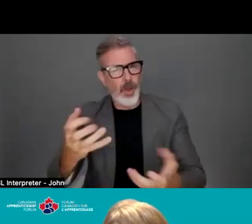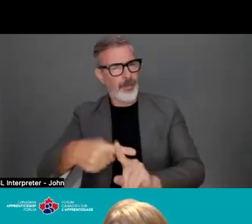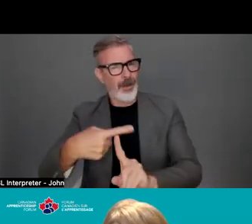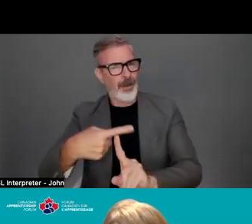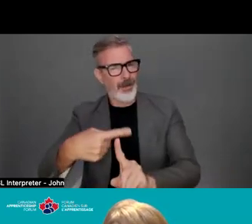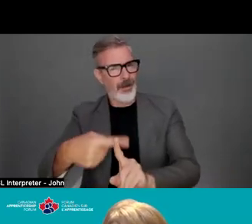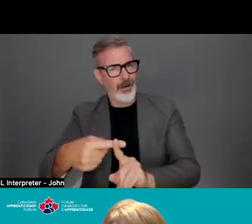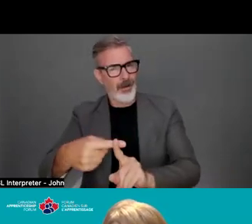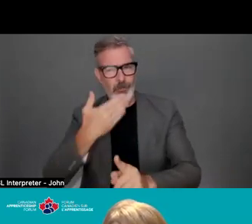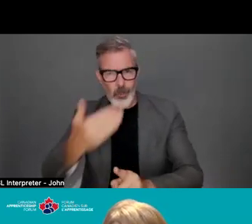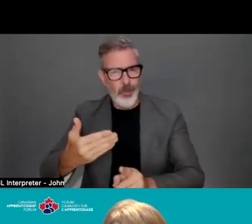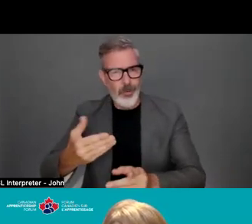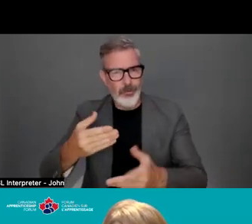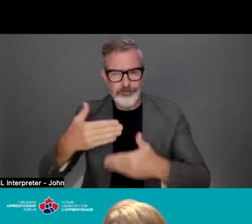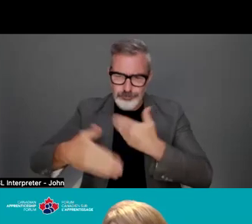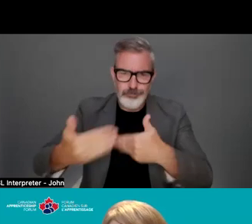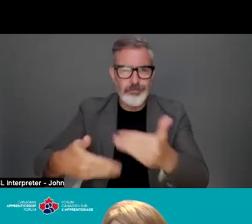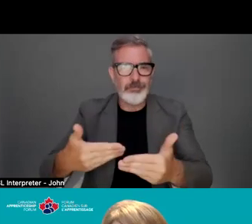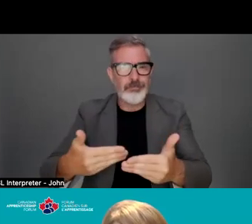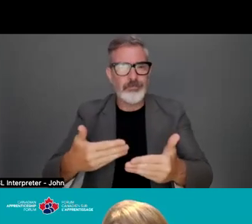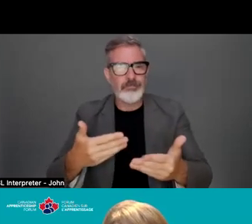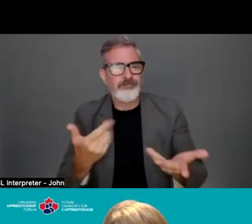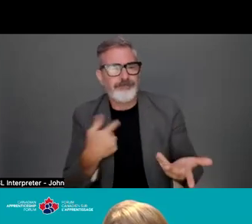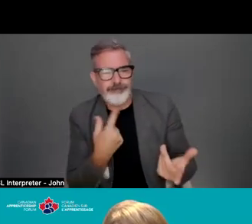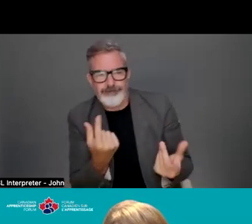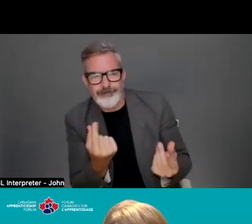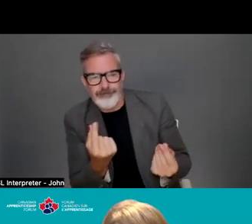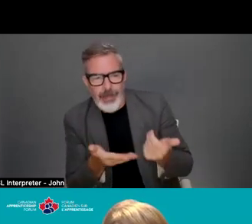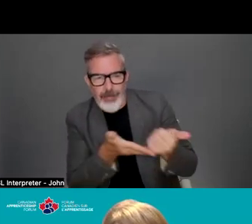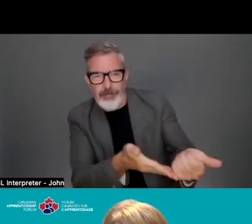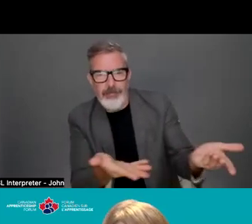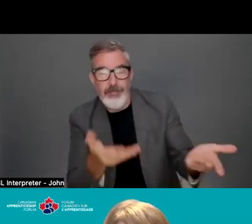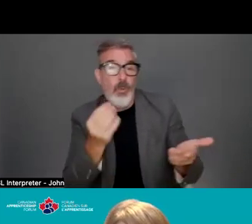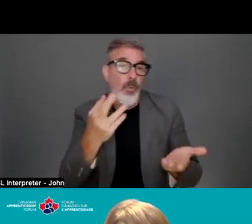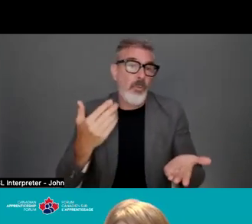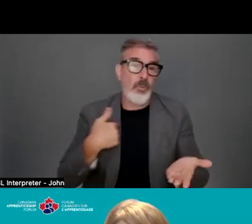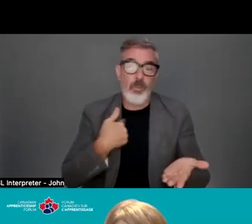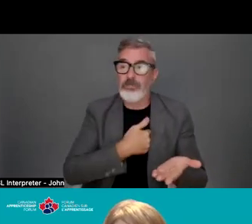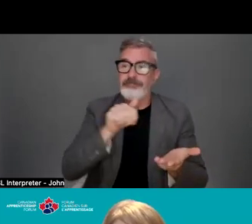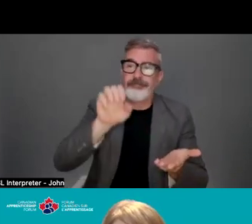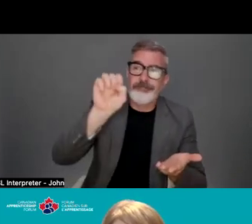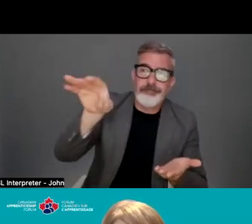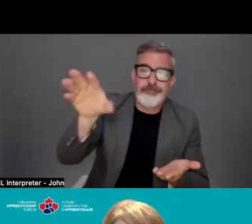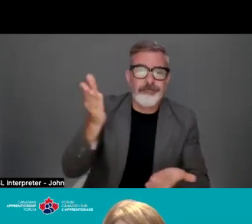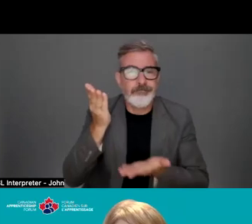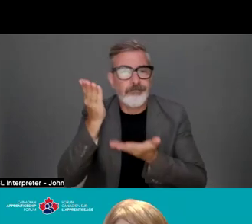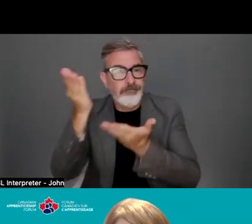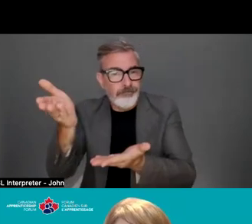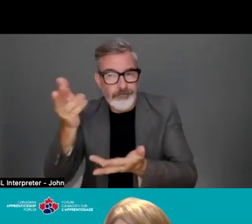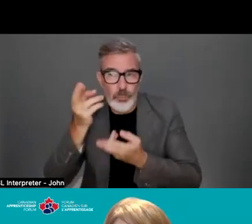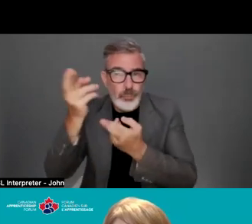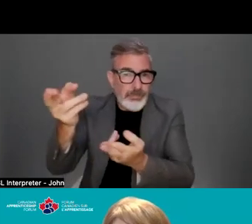to make recommendations that would better support them. So